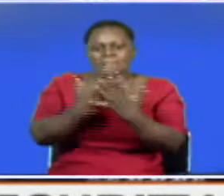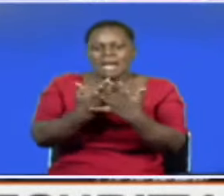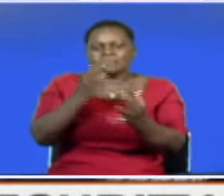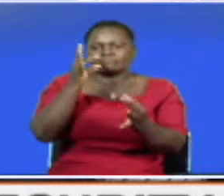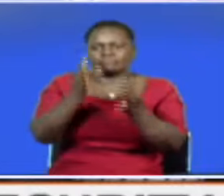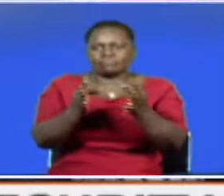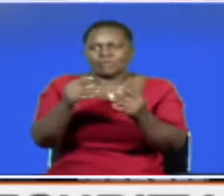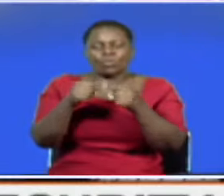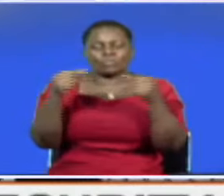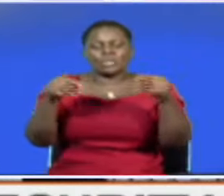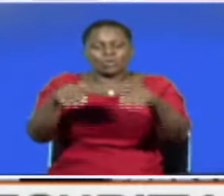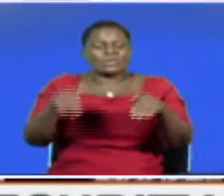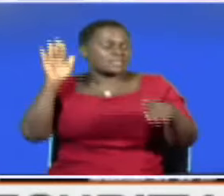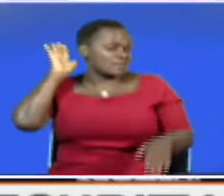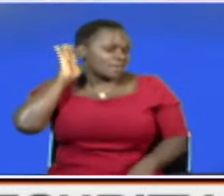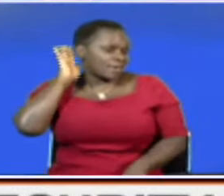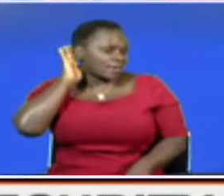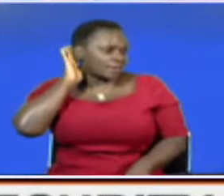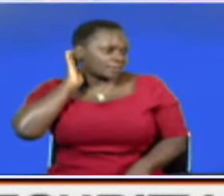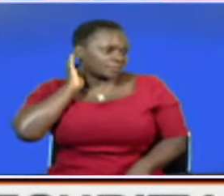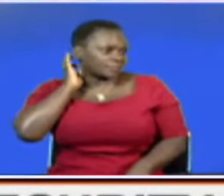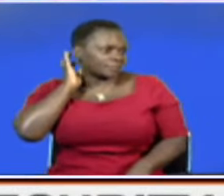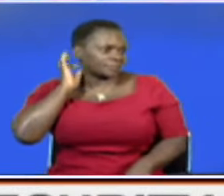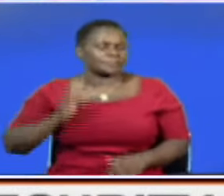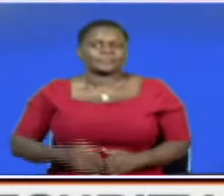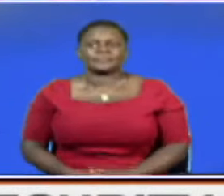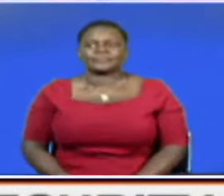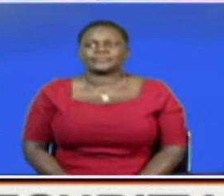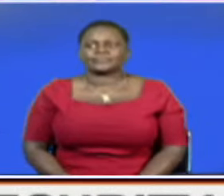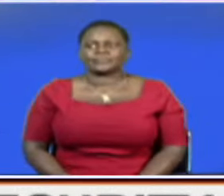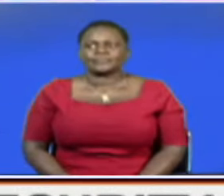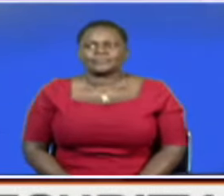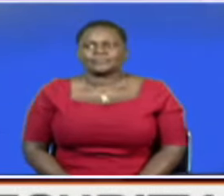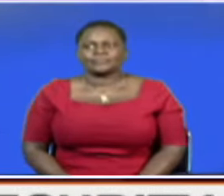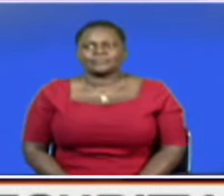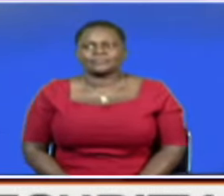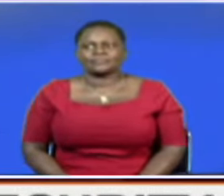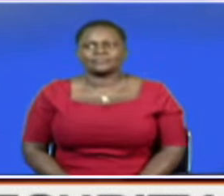appealed and is awaiting hearing. Grace Ngangakete News, Nairobi.